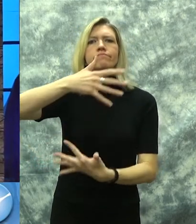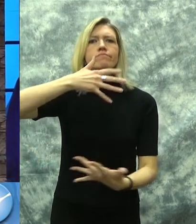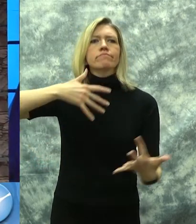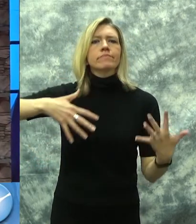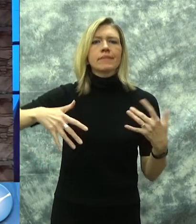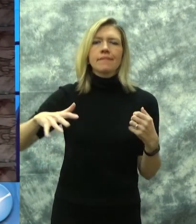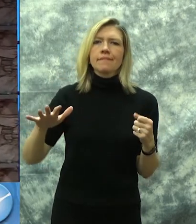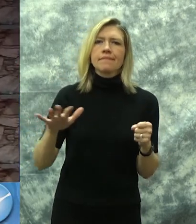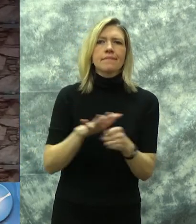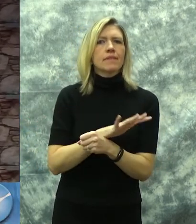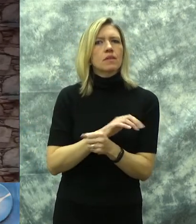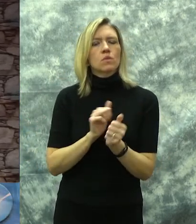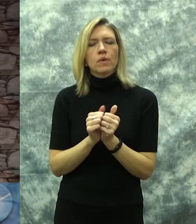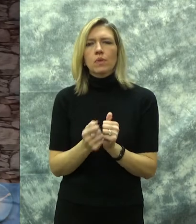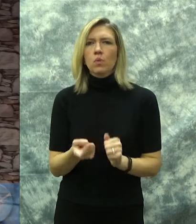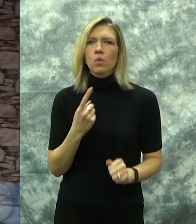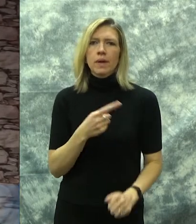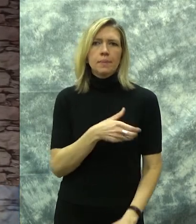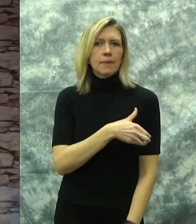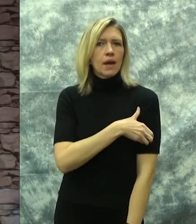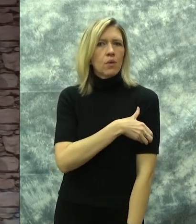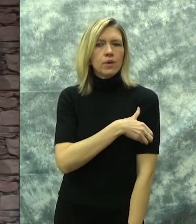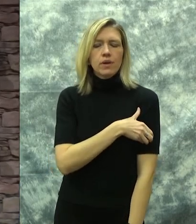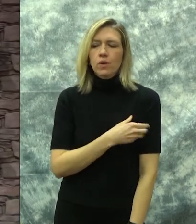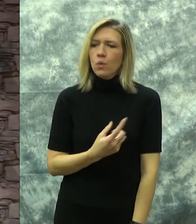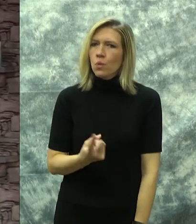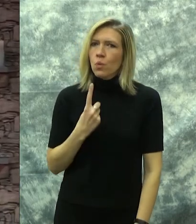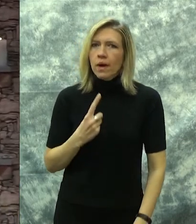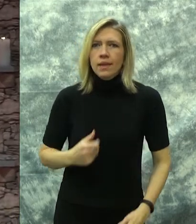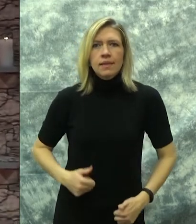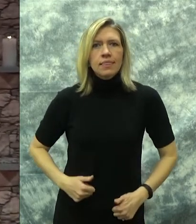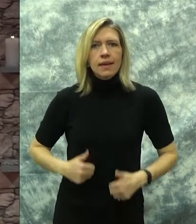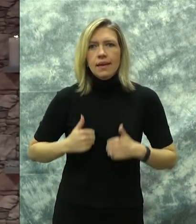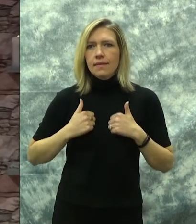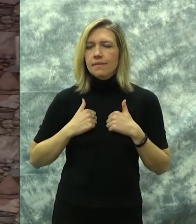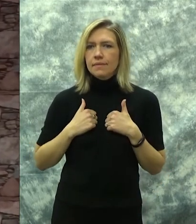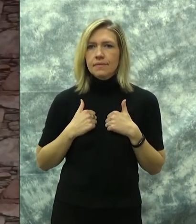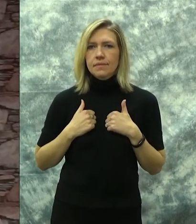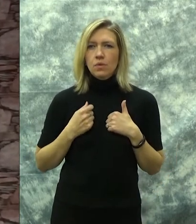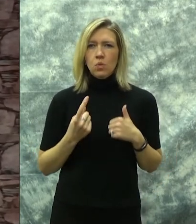power, one life, one heart.